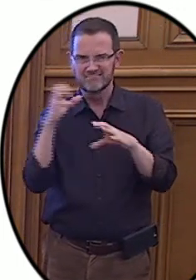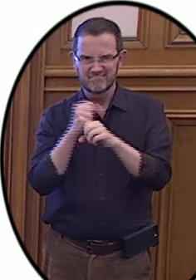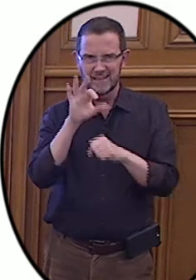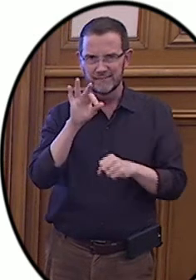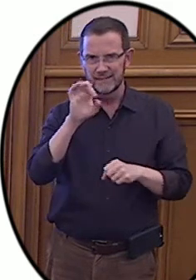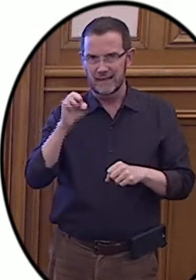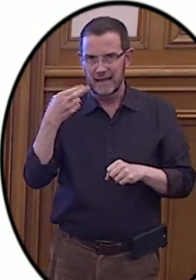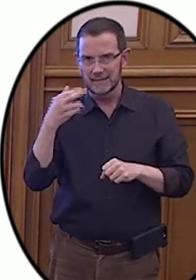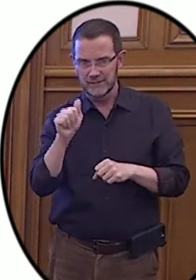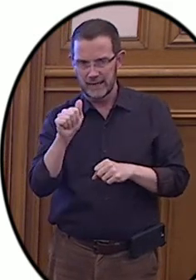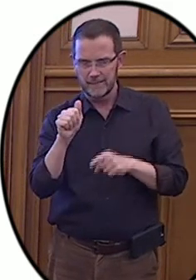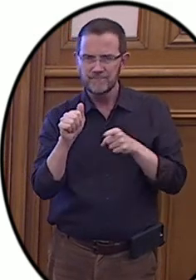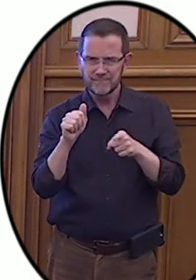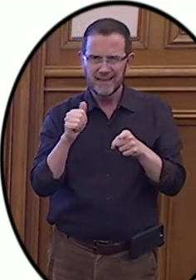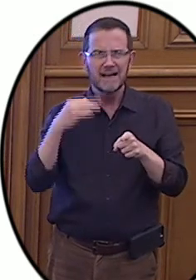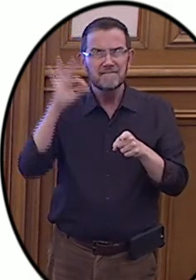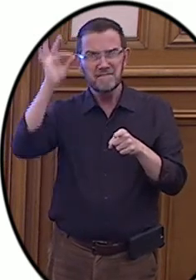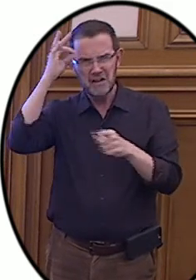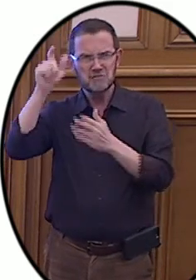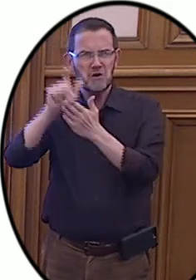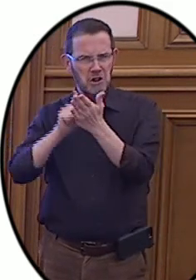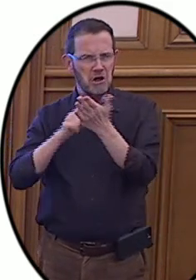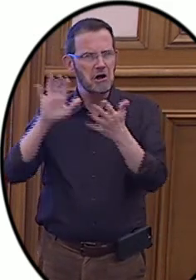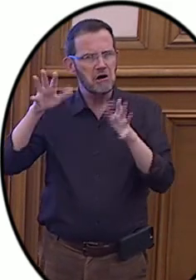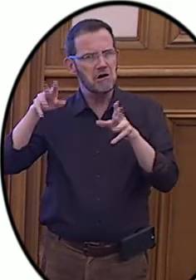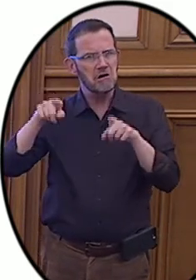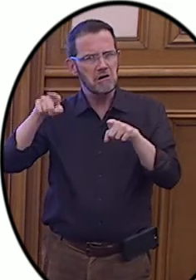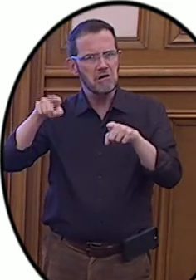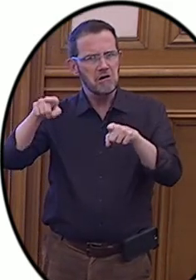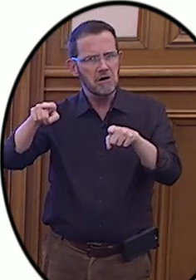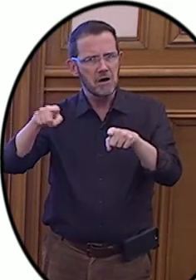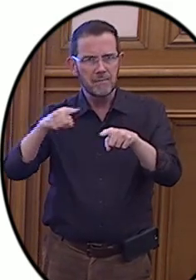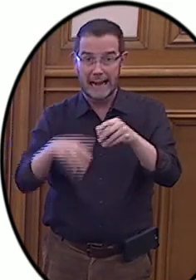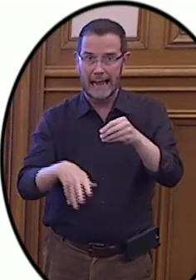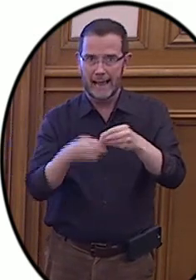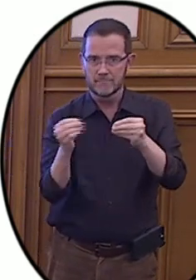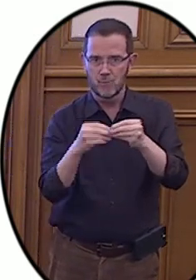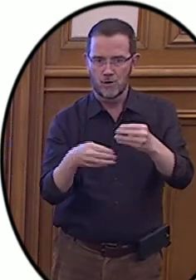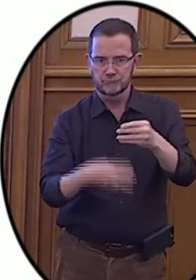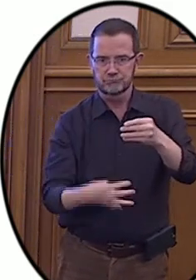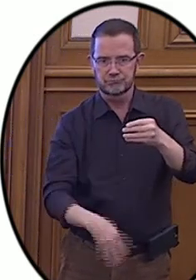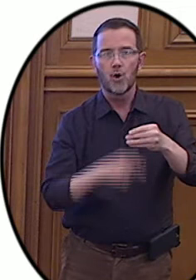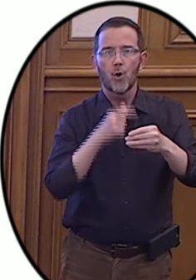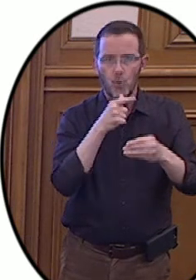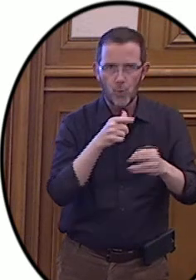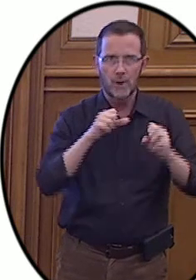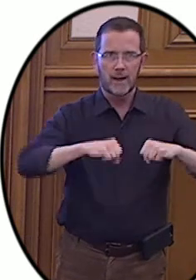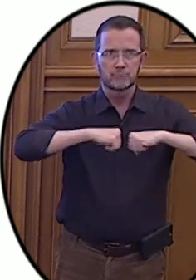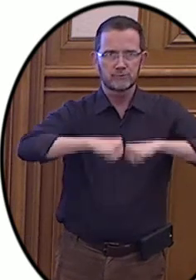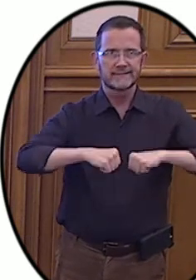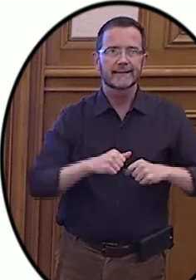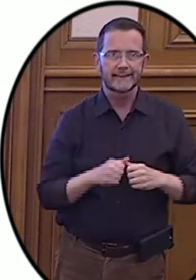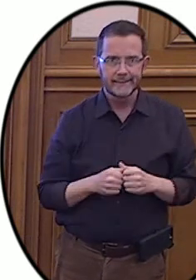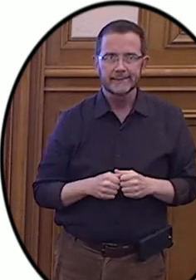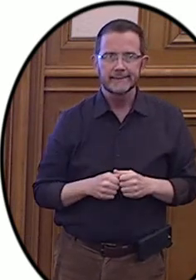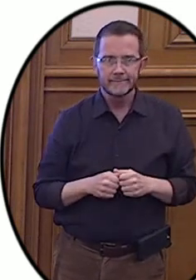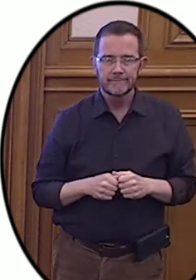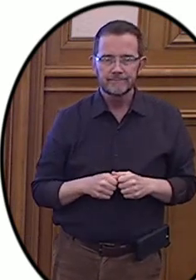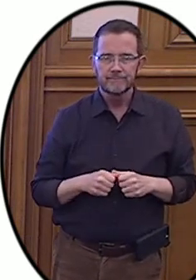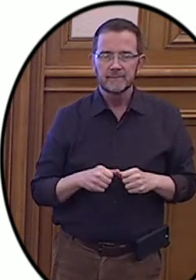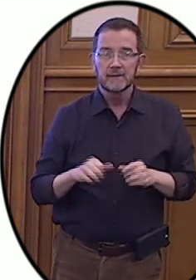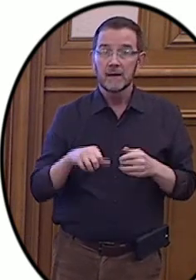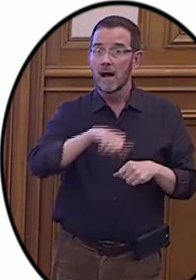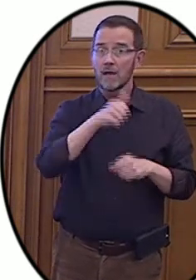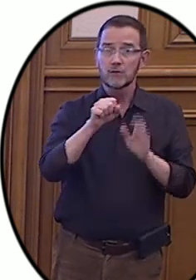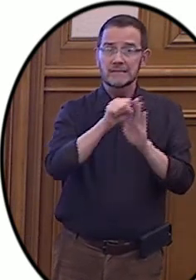same ground as the federal law, as well as a number of other characteristics. Another state law that applies to housing is